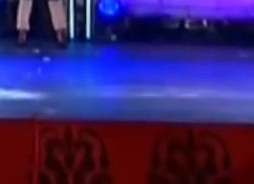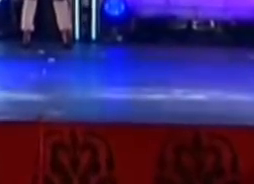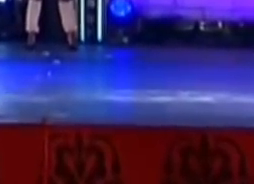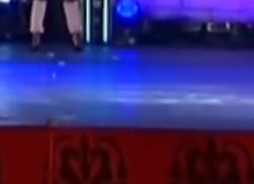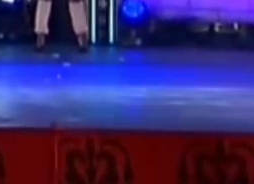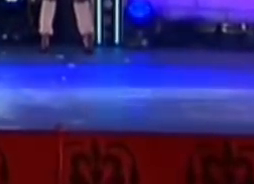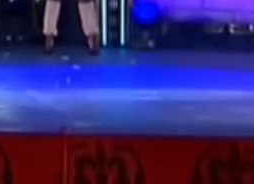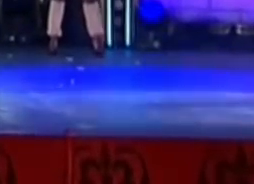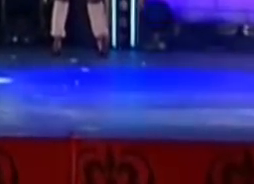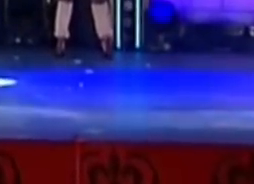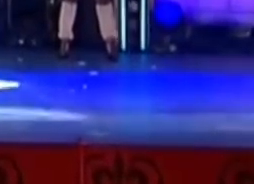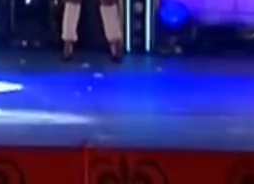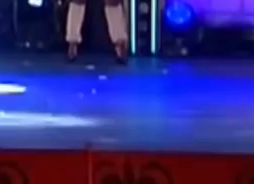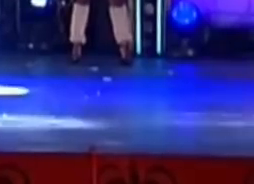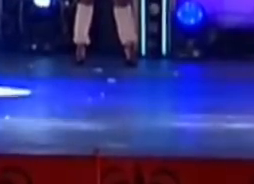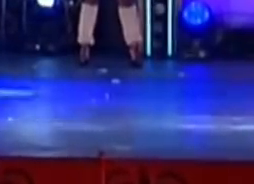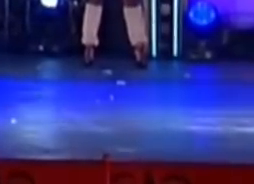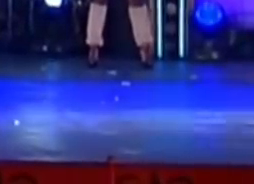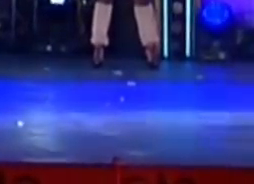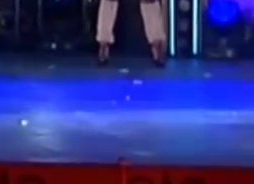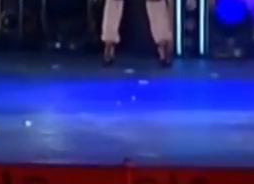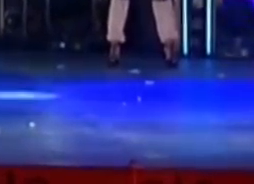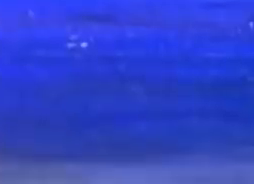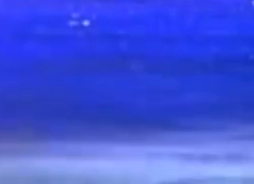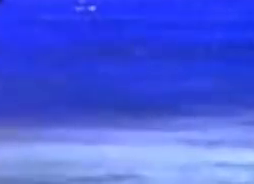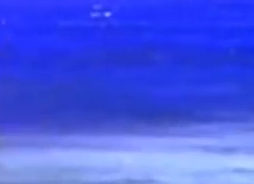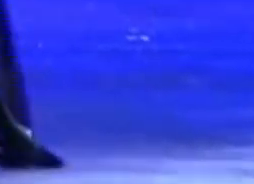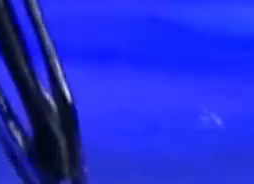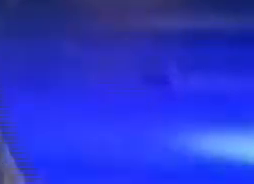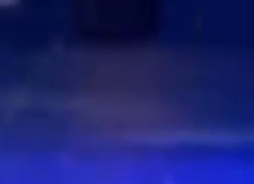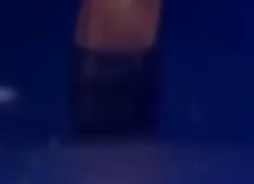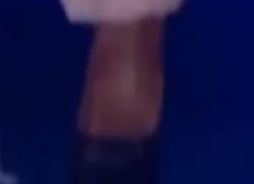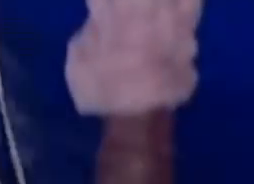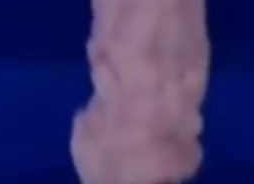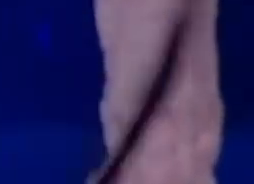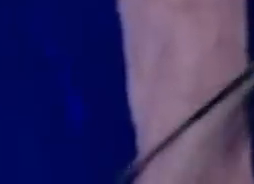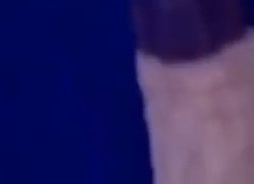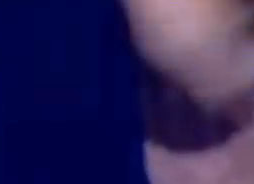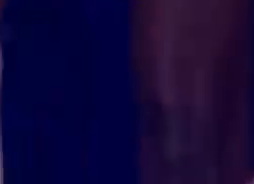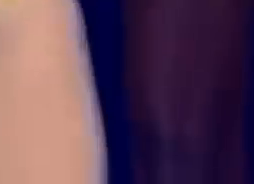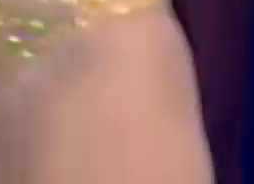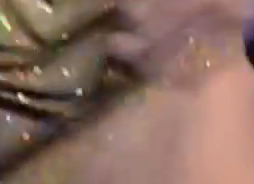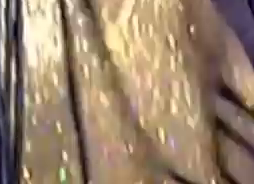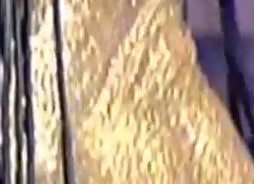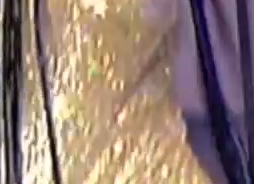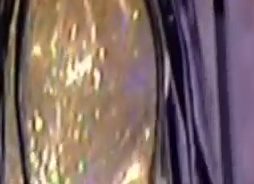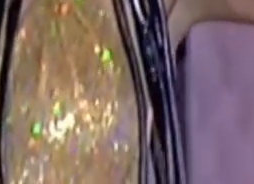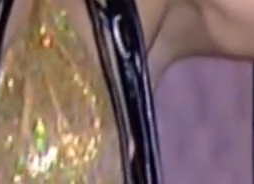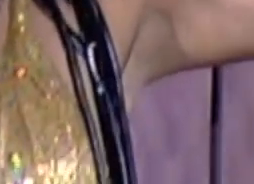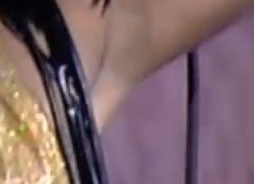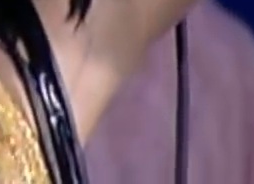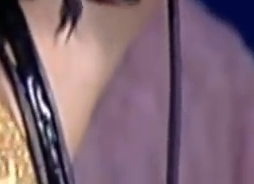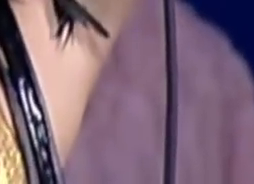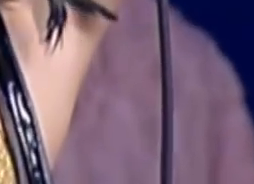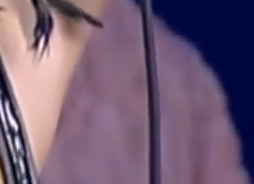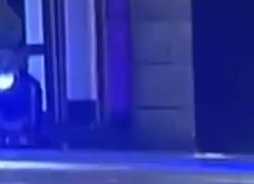Well, some say I'm bossy, cause I am the boss. Buy anything, I don't care what it costs. Stack like casino, I'm Monte Rosino. If you're the supreme, then I'm Diana